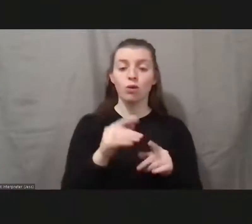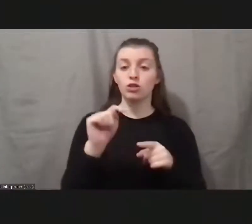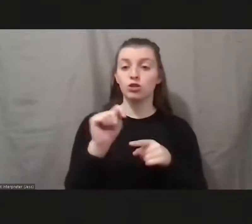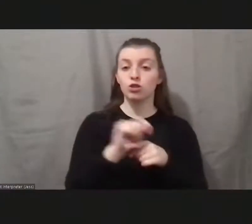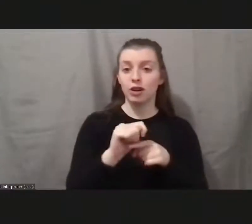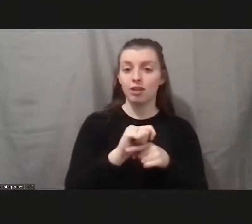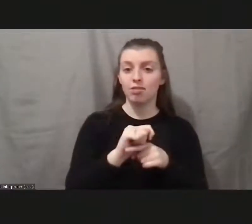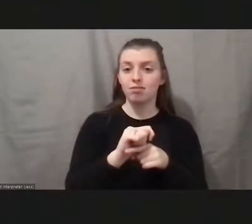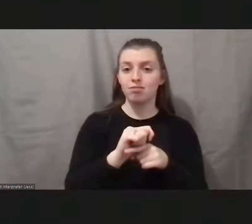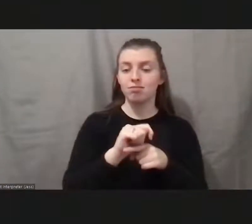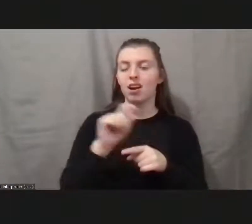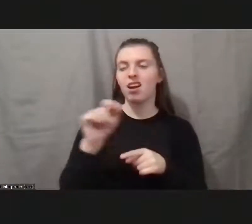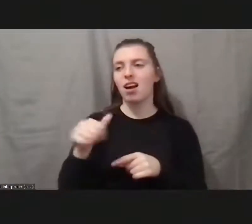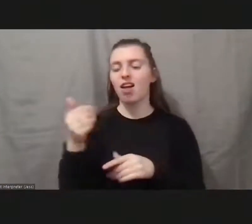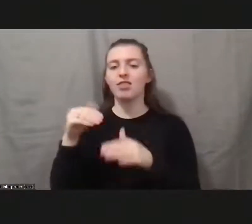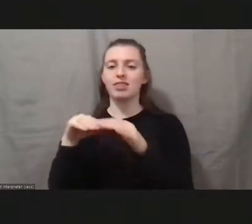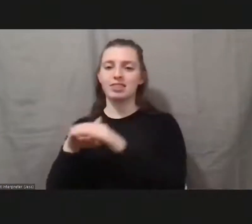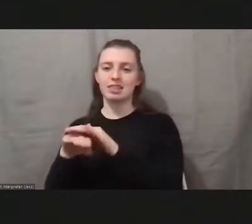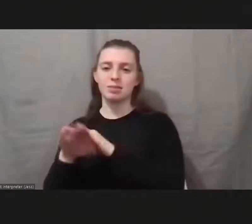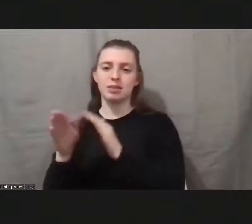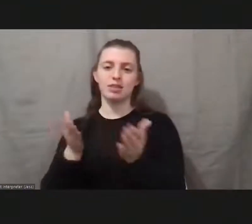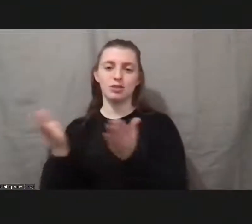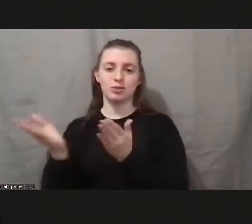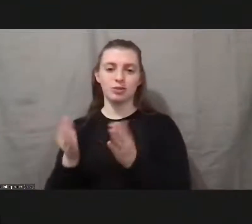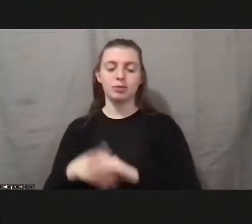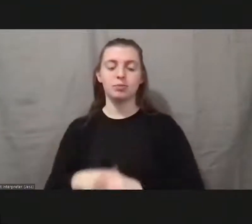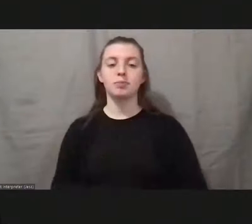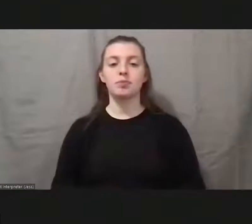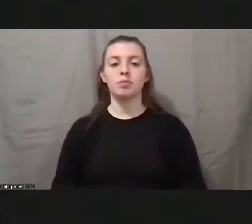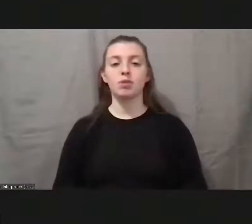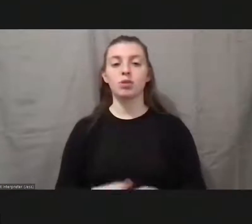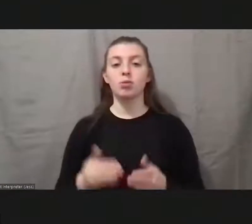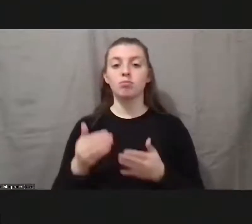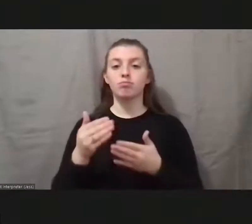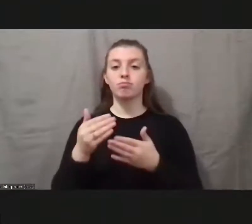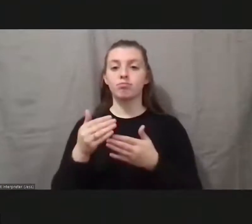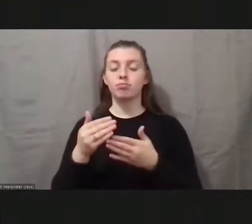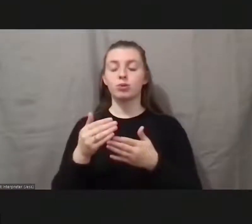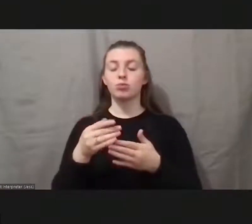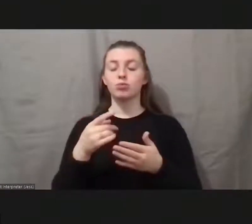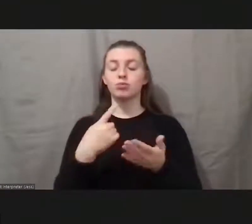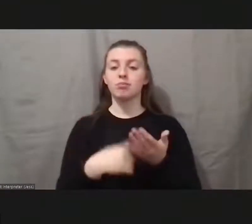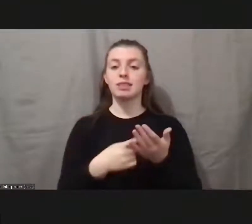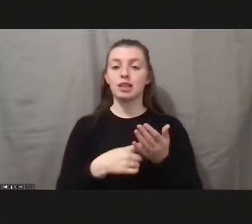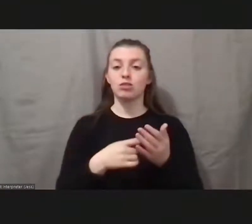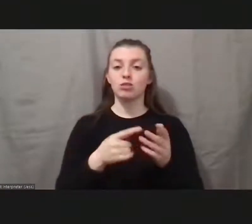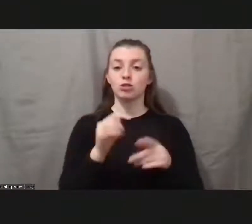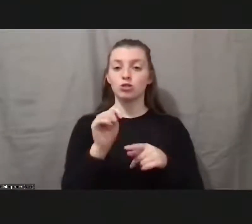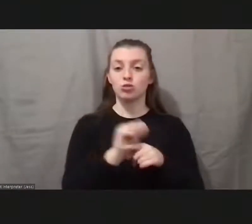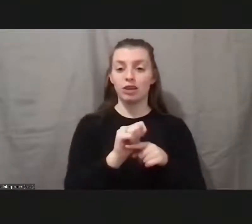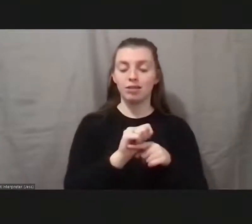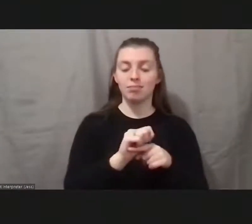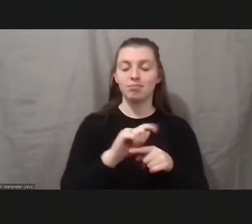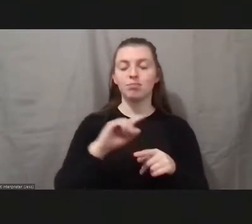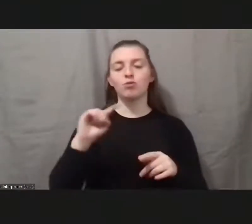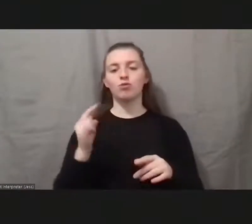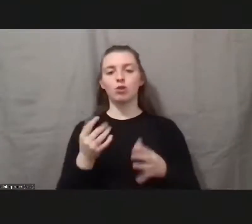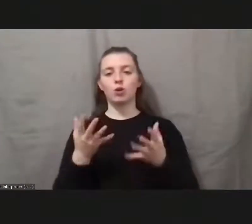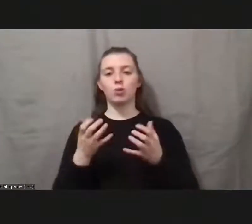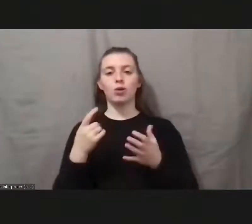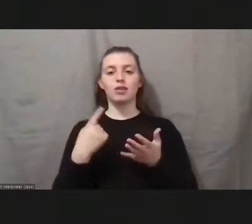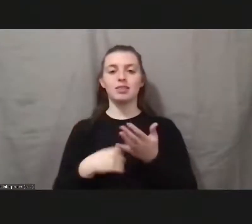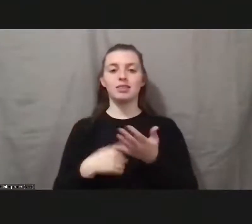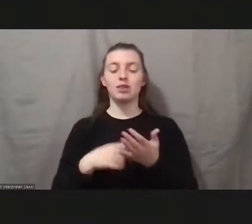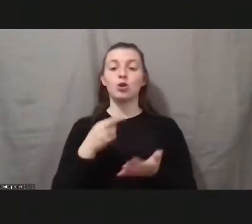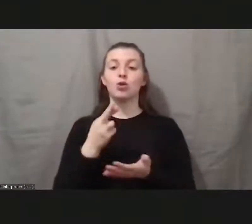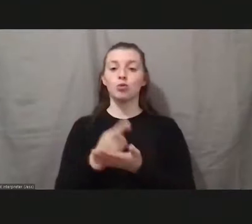accessibility services. So before I get into talking about training, I wanted to quickly review some of the resources that we share with our business partners